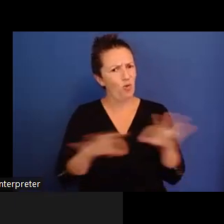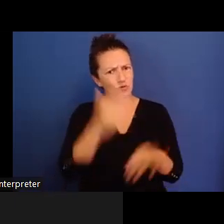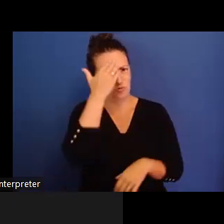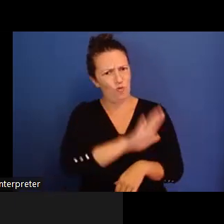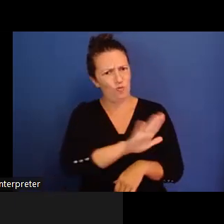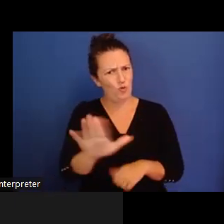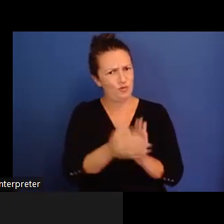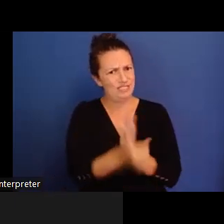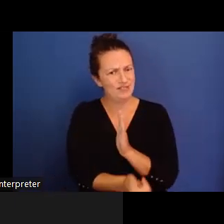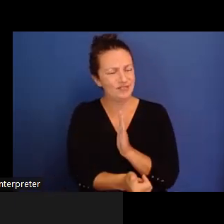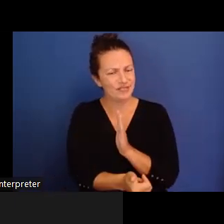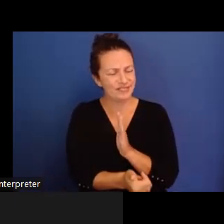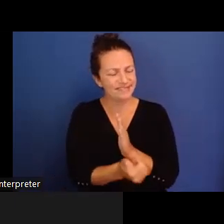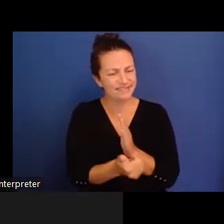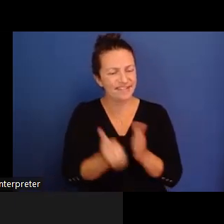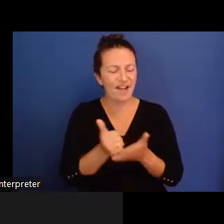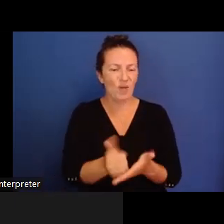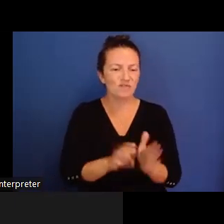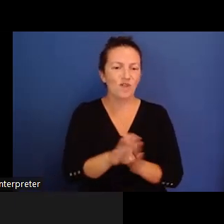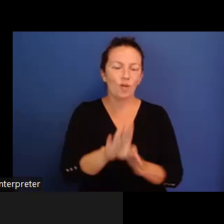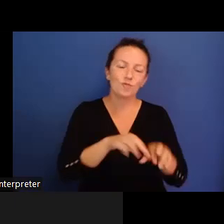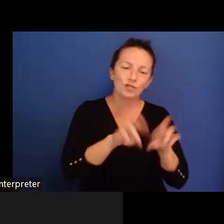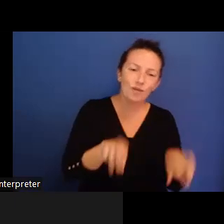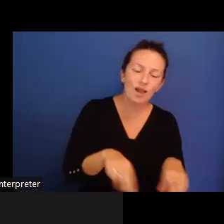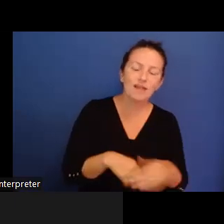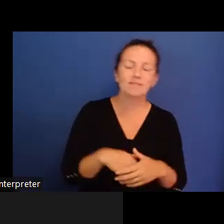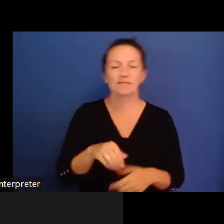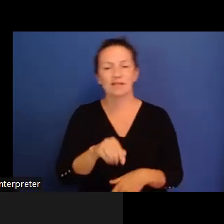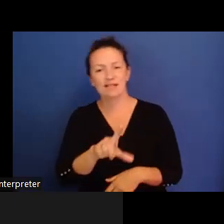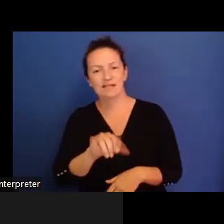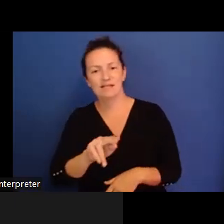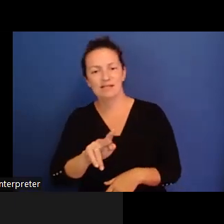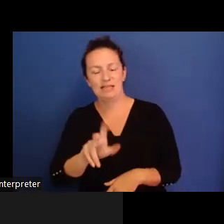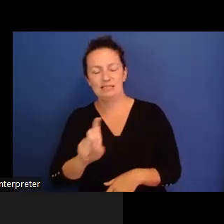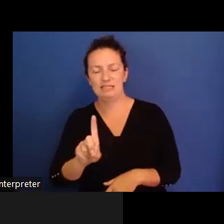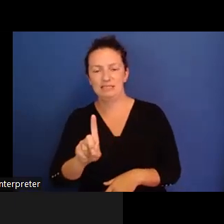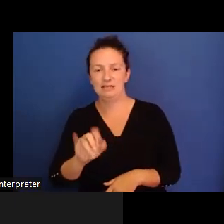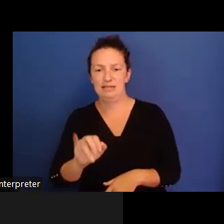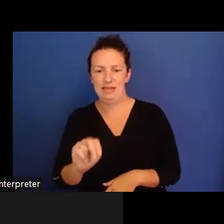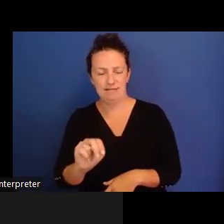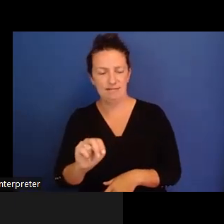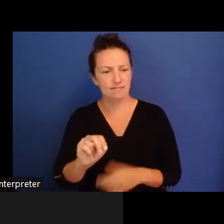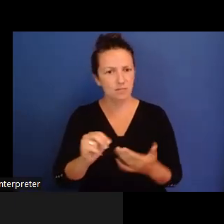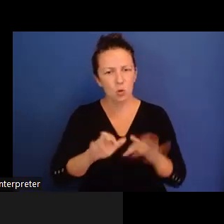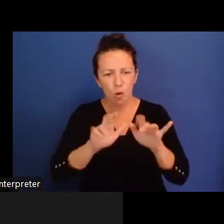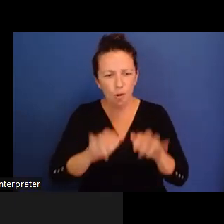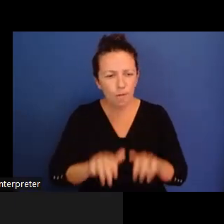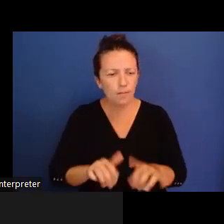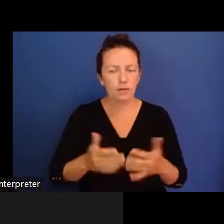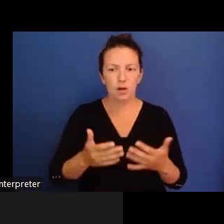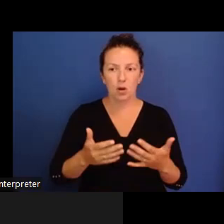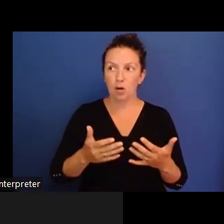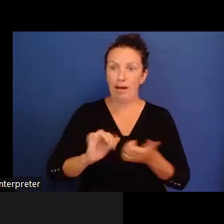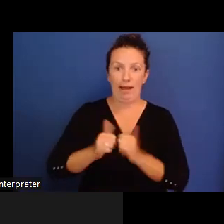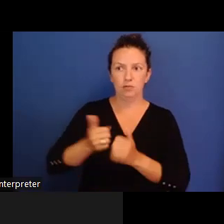LinkedIn profile, as well as network and talk with employers about what you bring to their companies and how you can